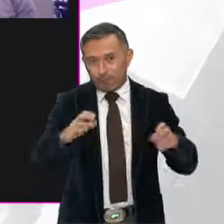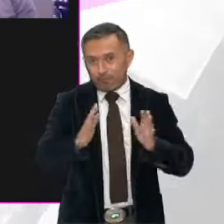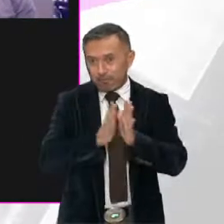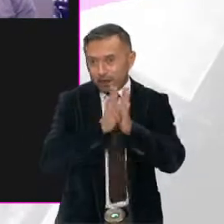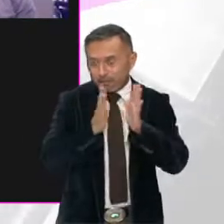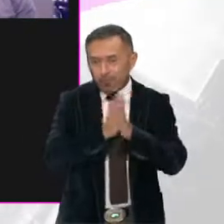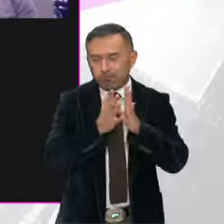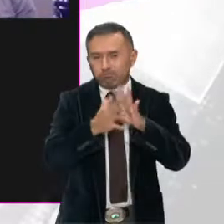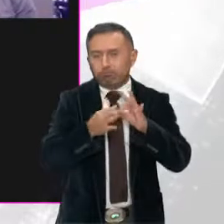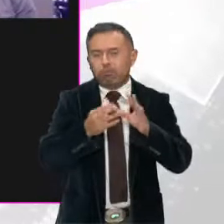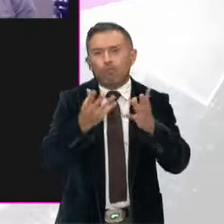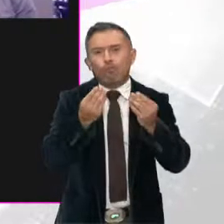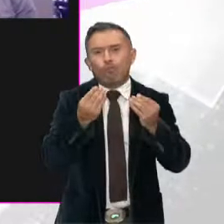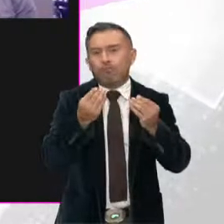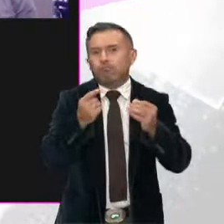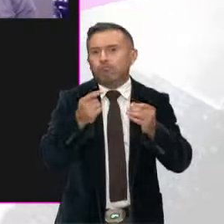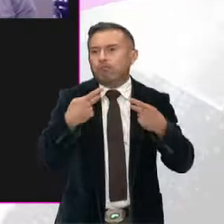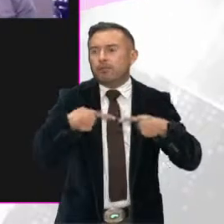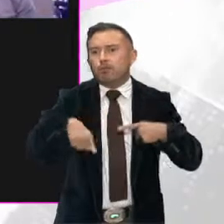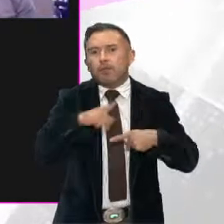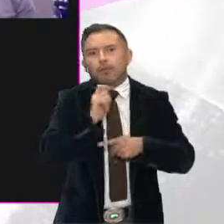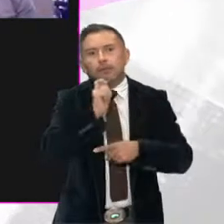from the participants.